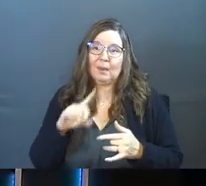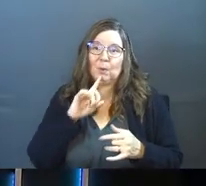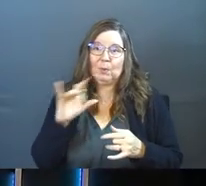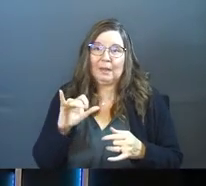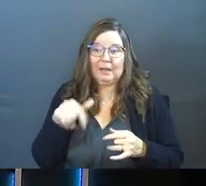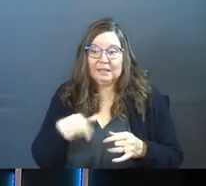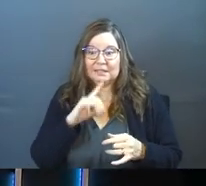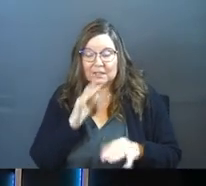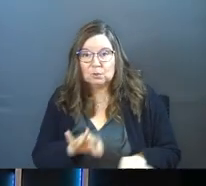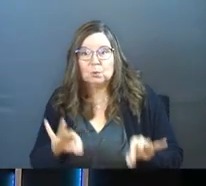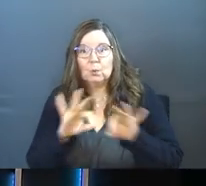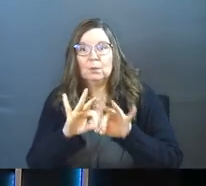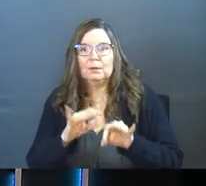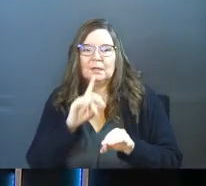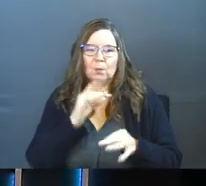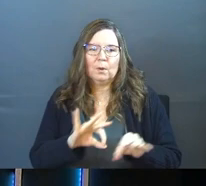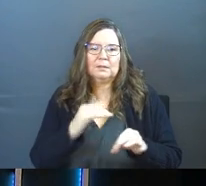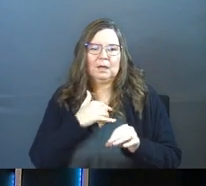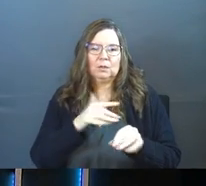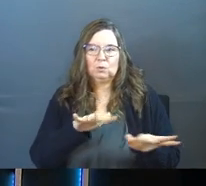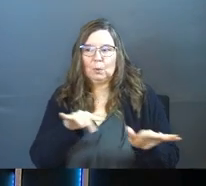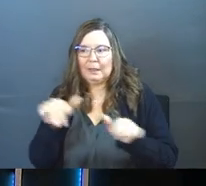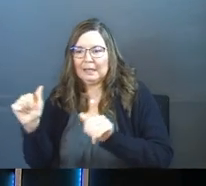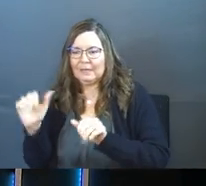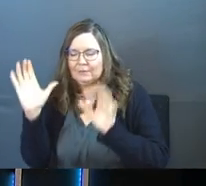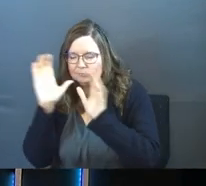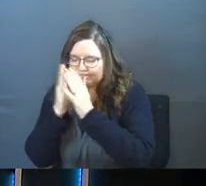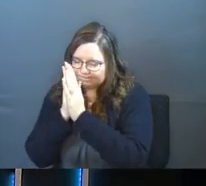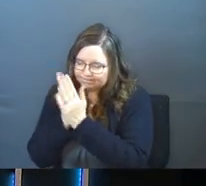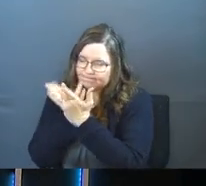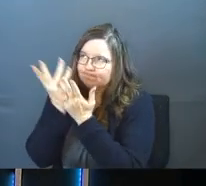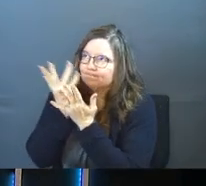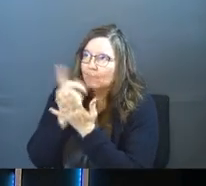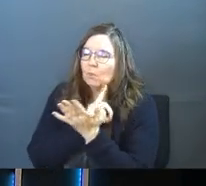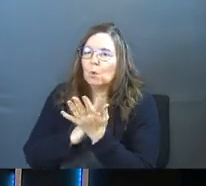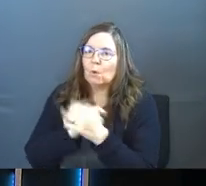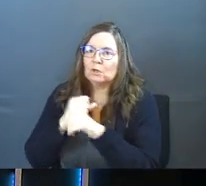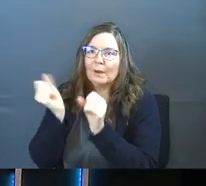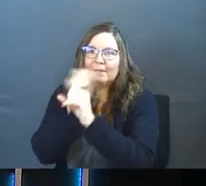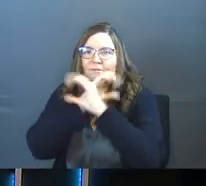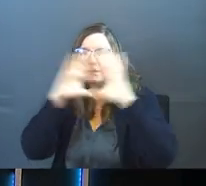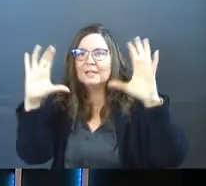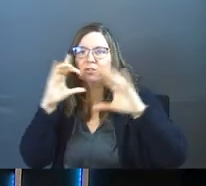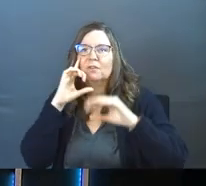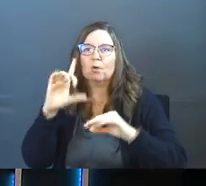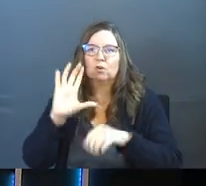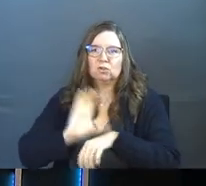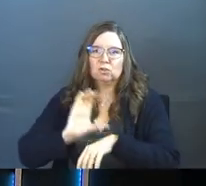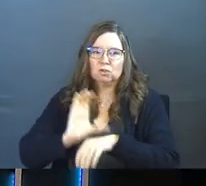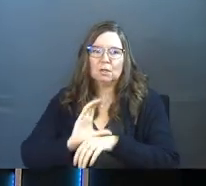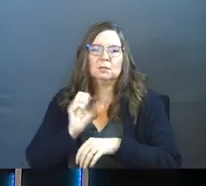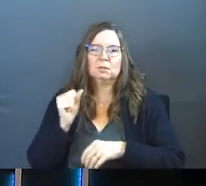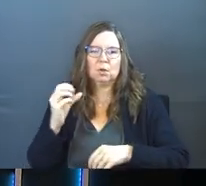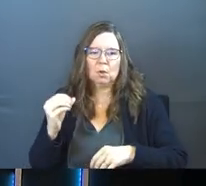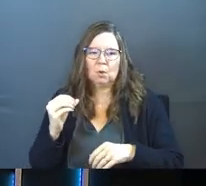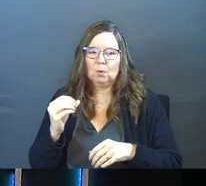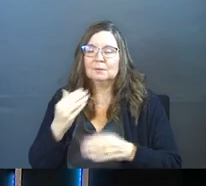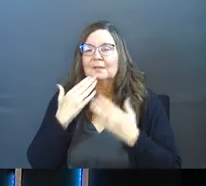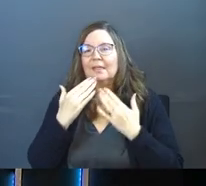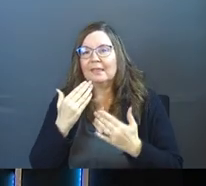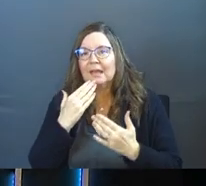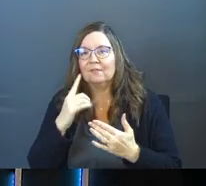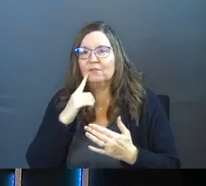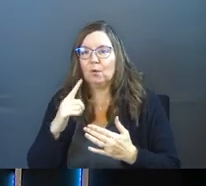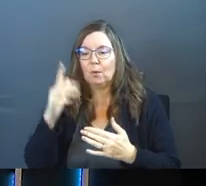were like, man, this is worth it. It's worth us to leave and go and seek the Lord and just create vision for your church. And so just so